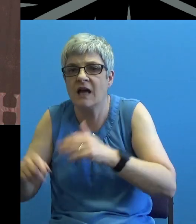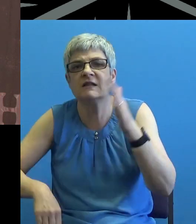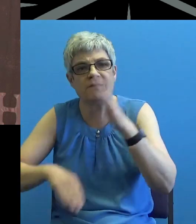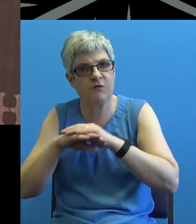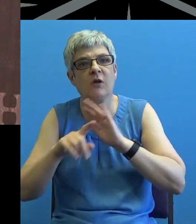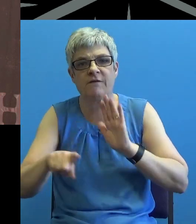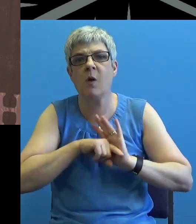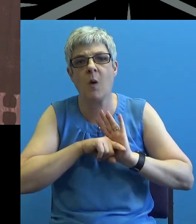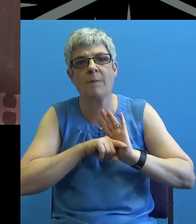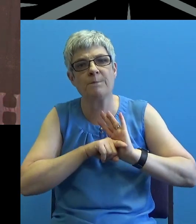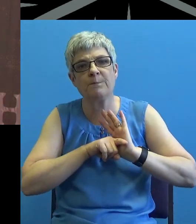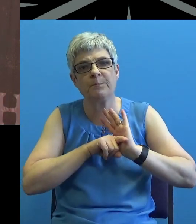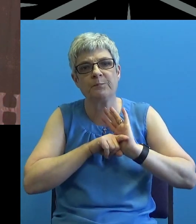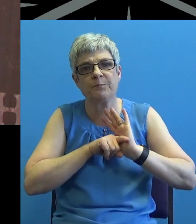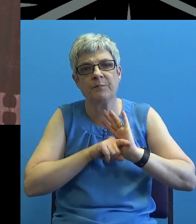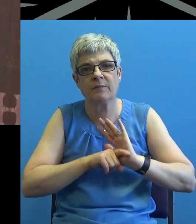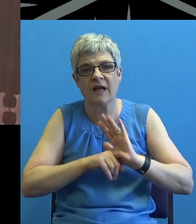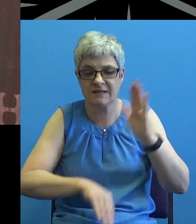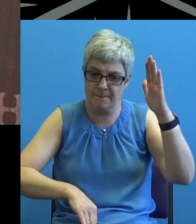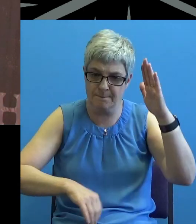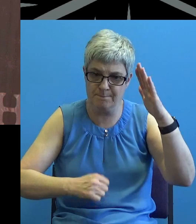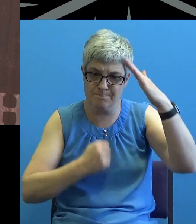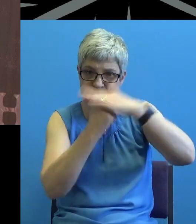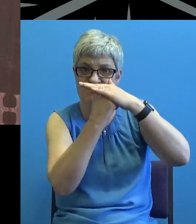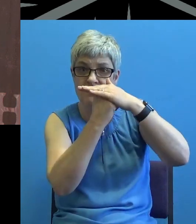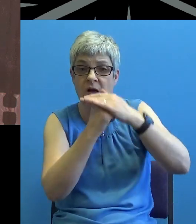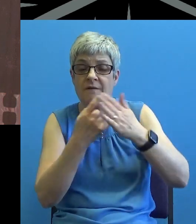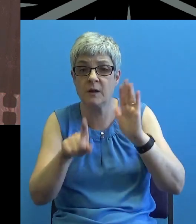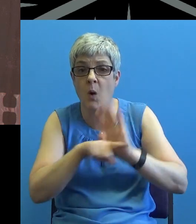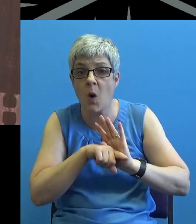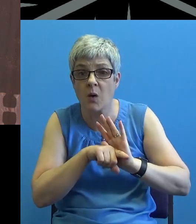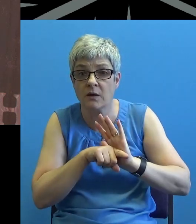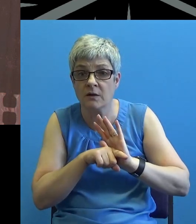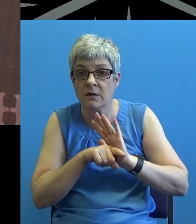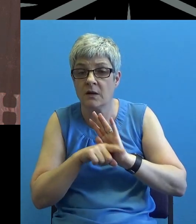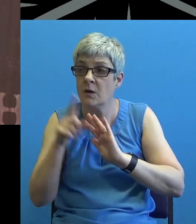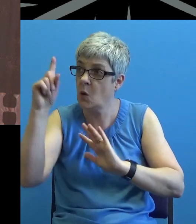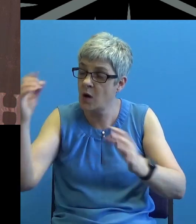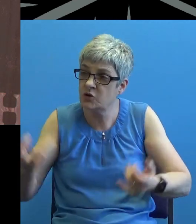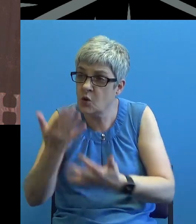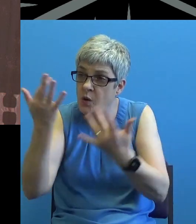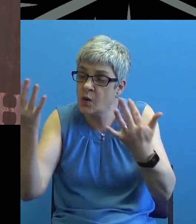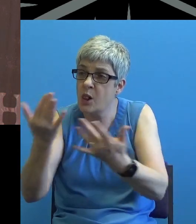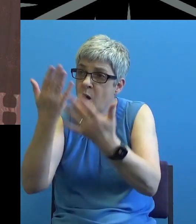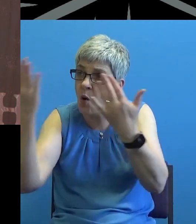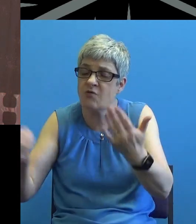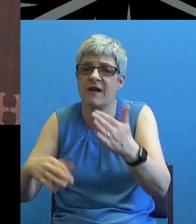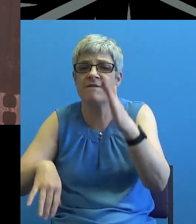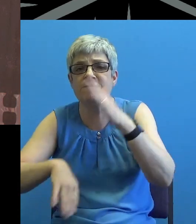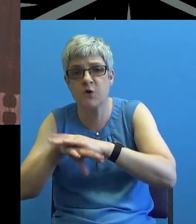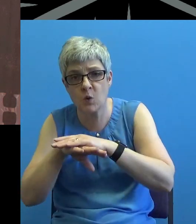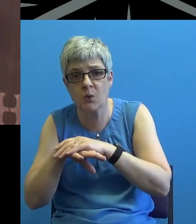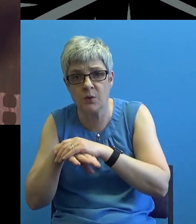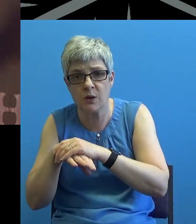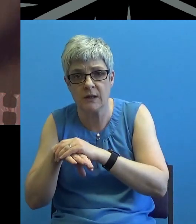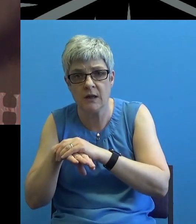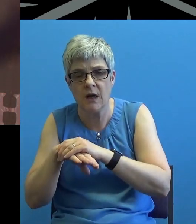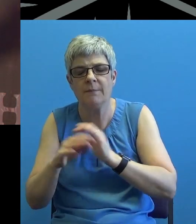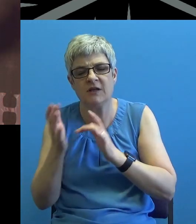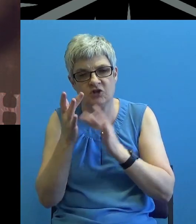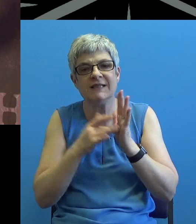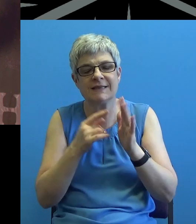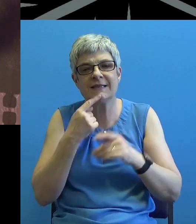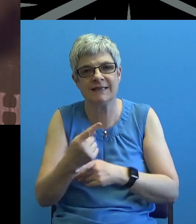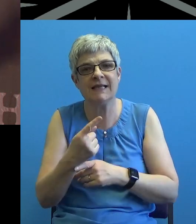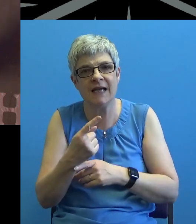of the law, the extent of the law, the glory of God in all its fullness. But Jesus is saying that all of that